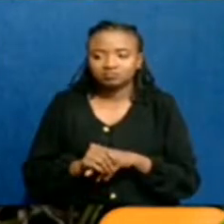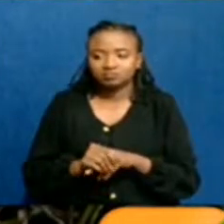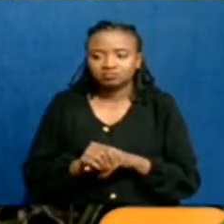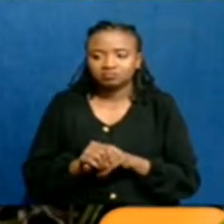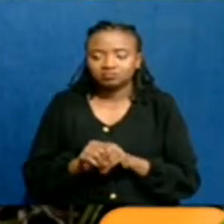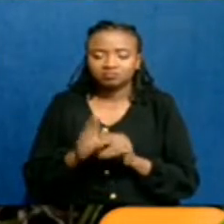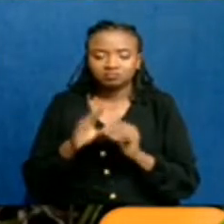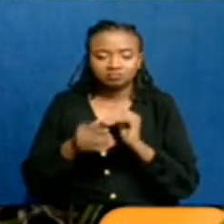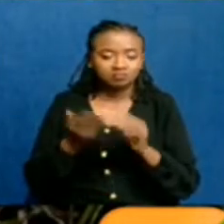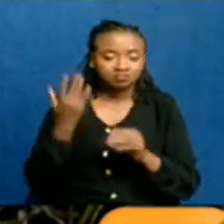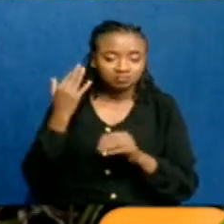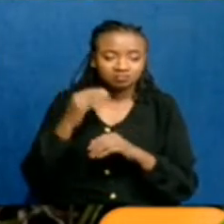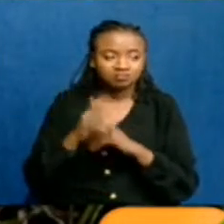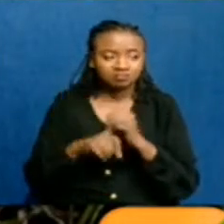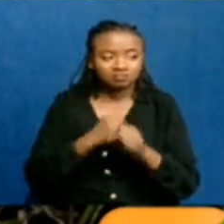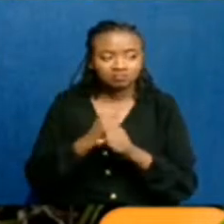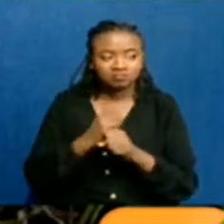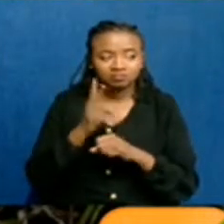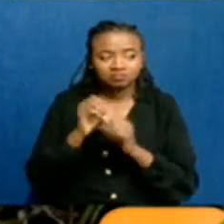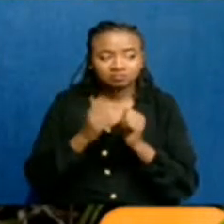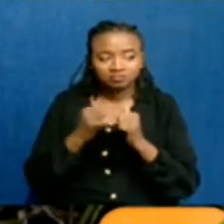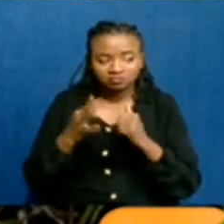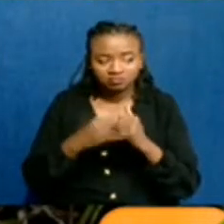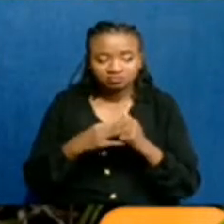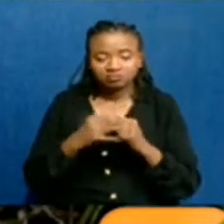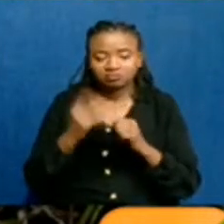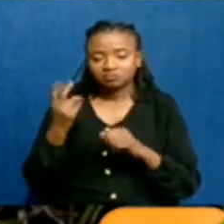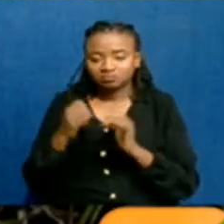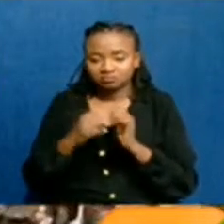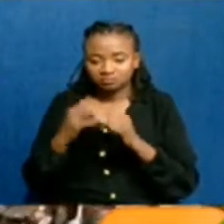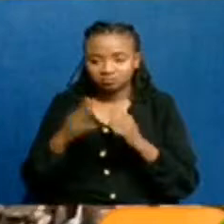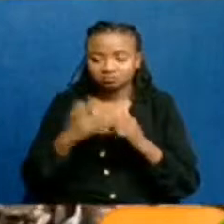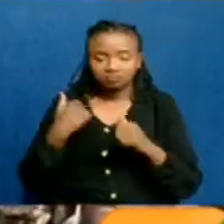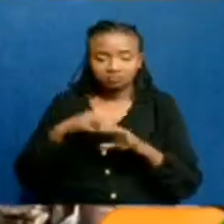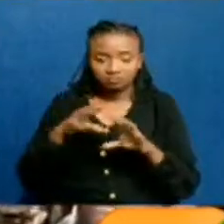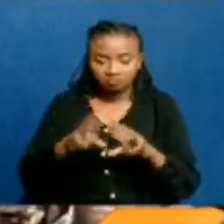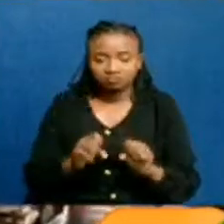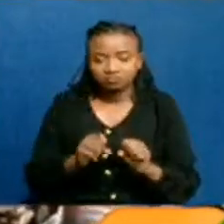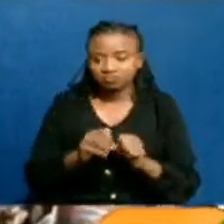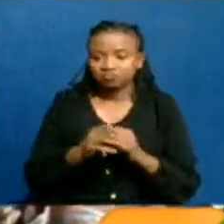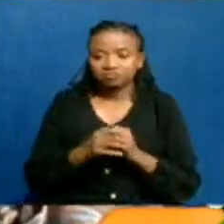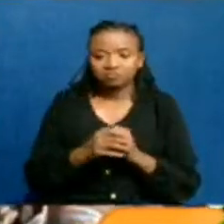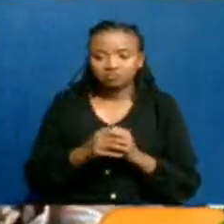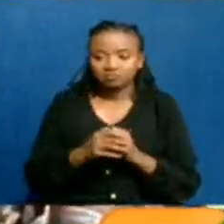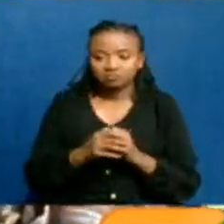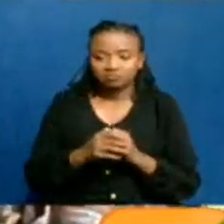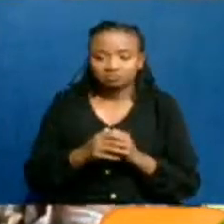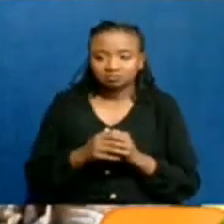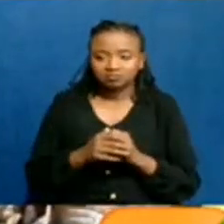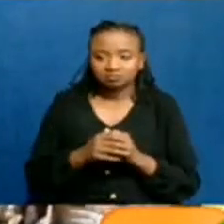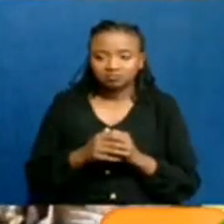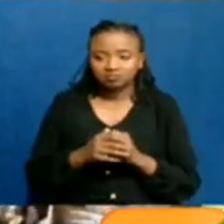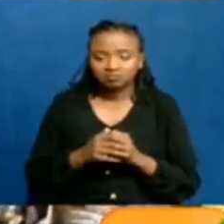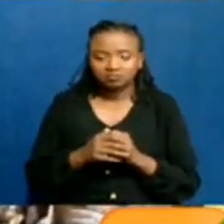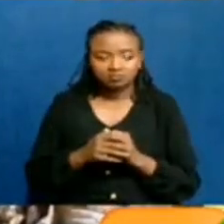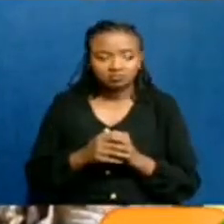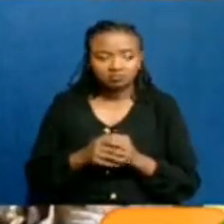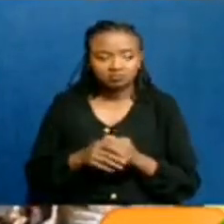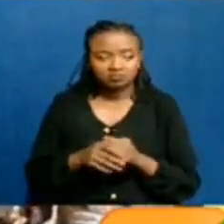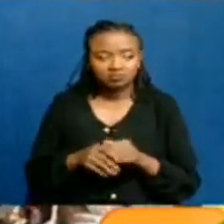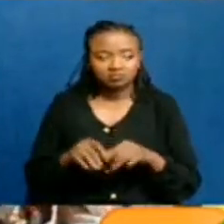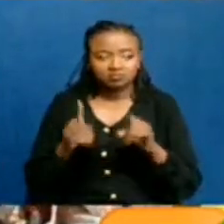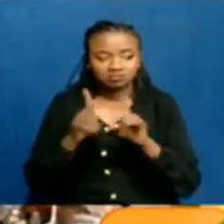2018, 2019, when we took over the skip that they have here. Chaiji si siwezi kujiingiza kwa